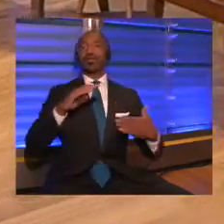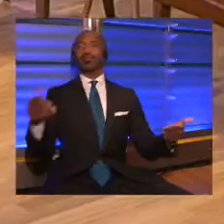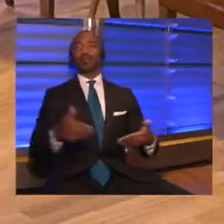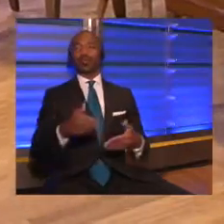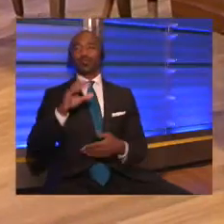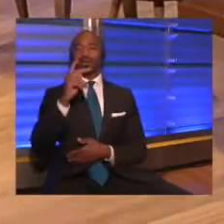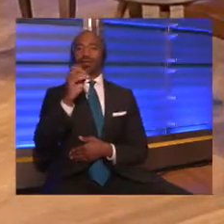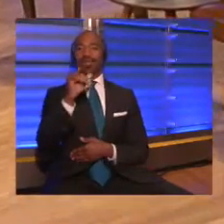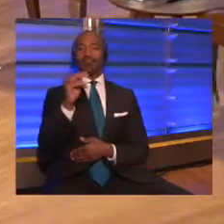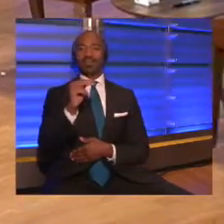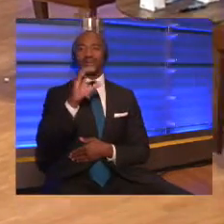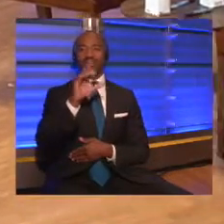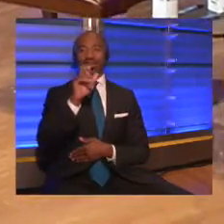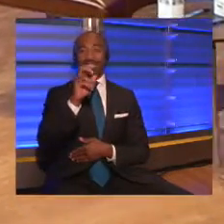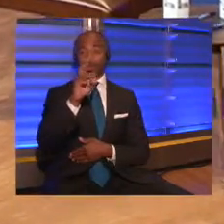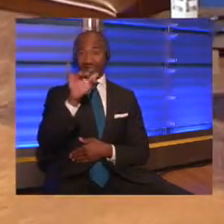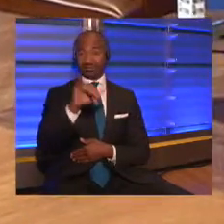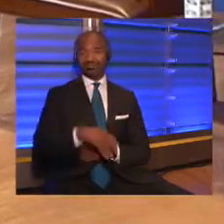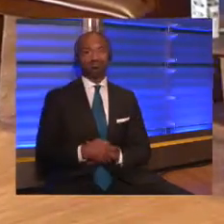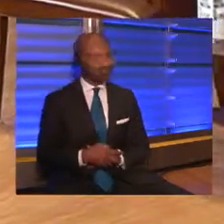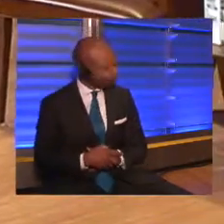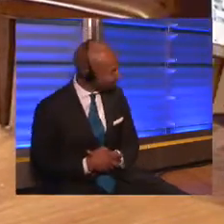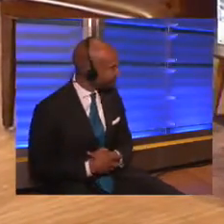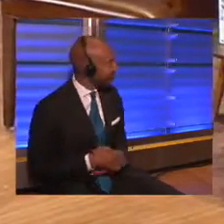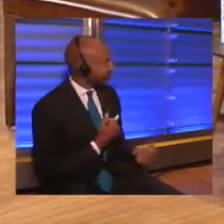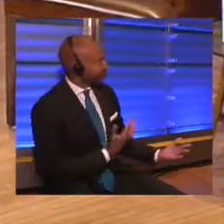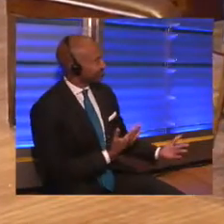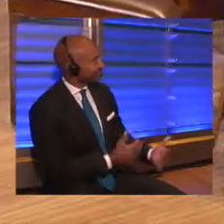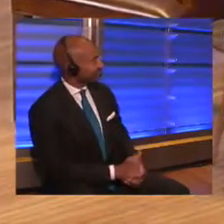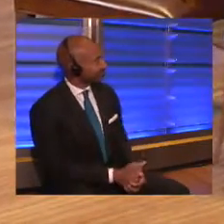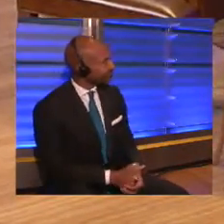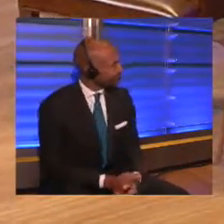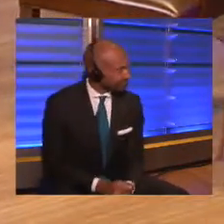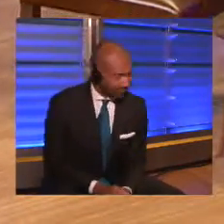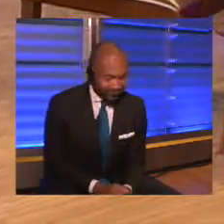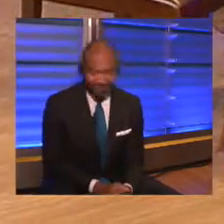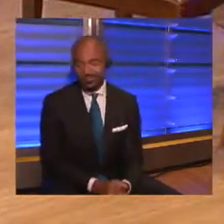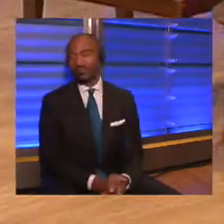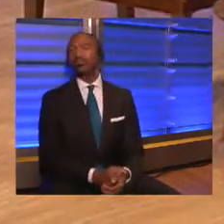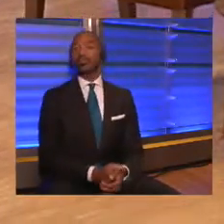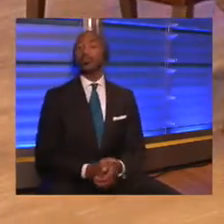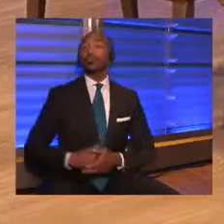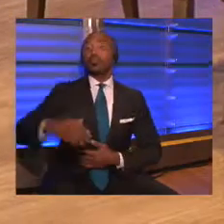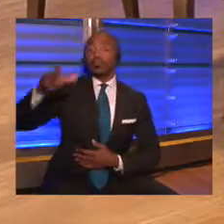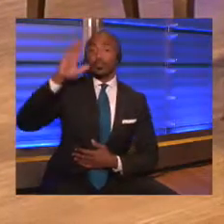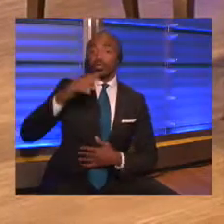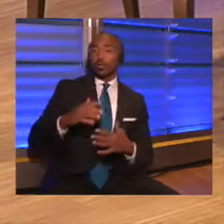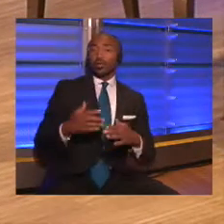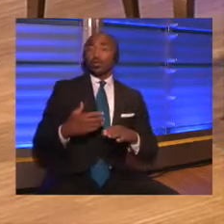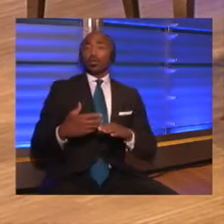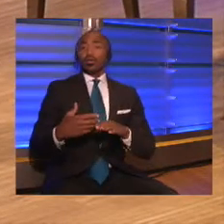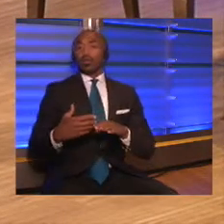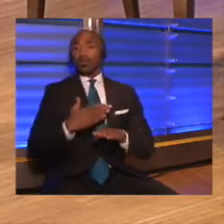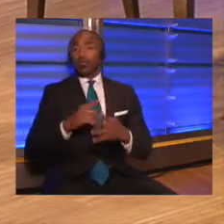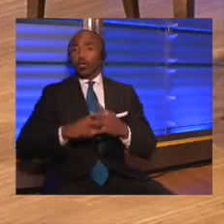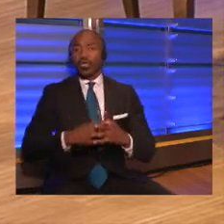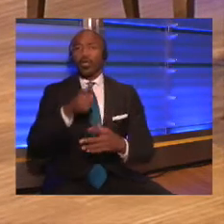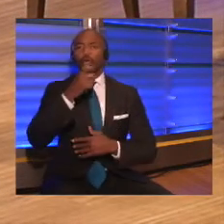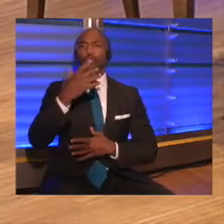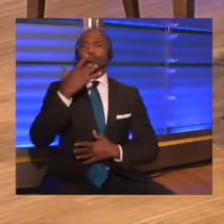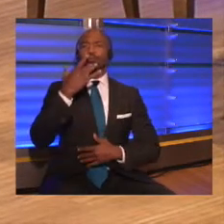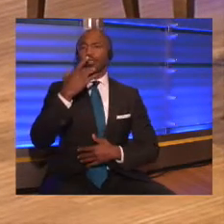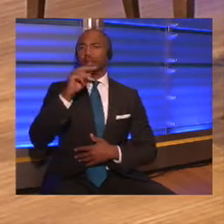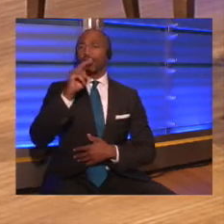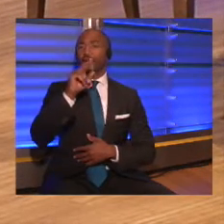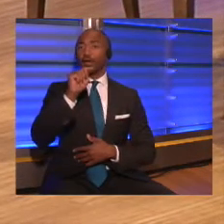Thank you very much. That's great. Thank you. So before I get started, how many of you tried the nut butter filled bars? What'd